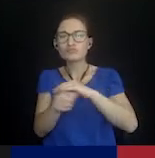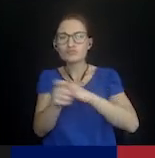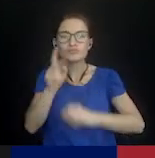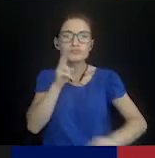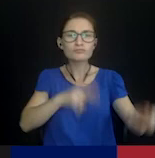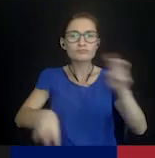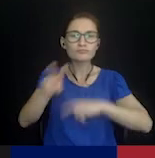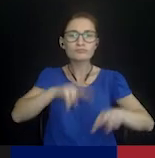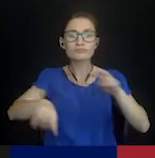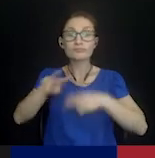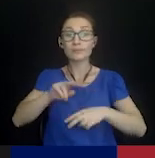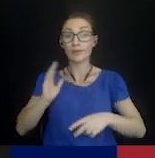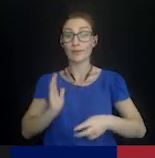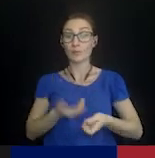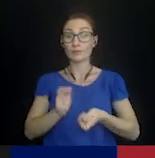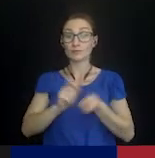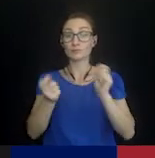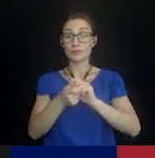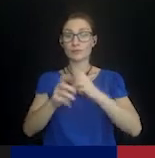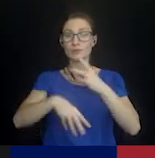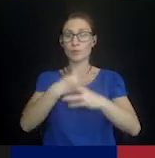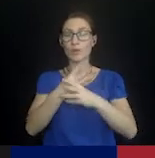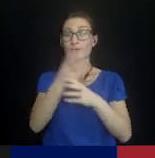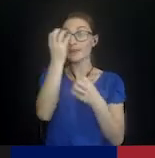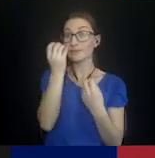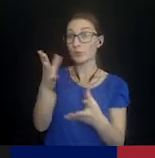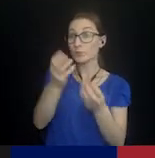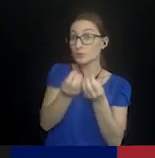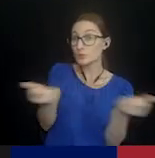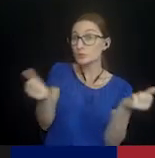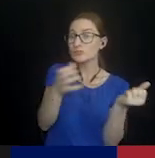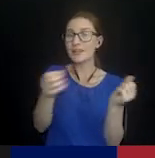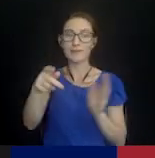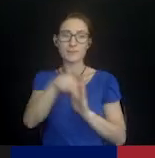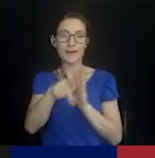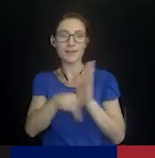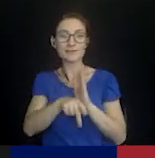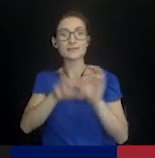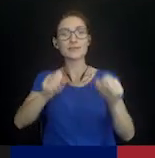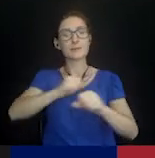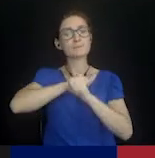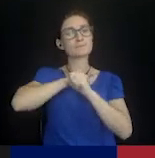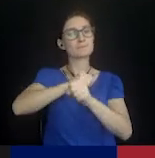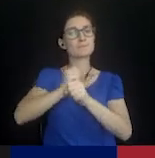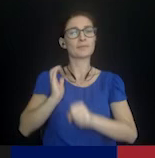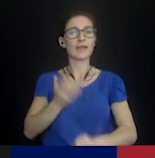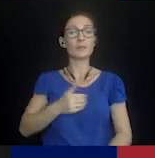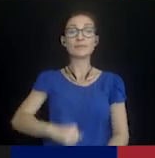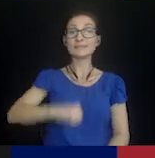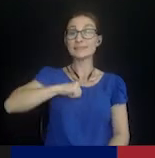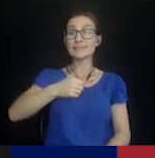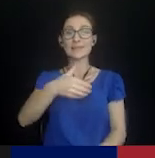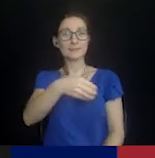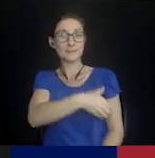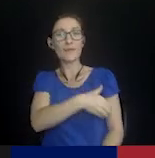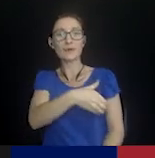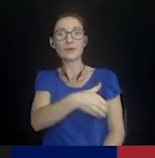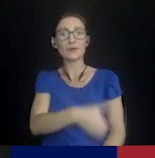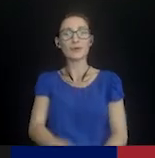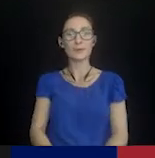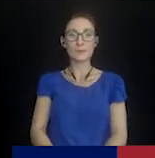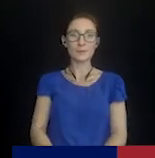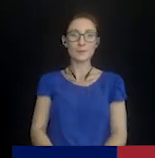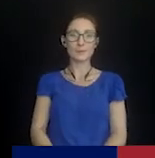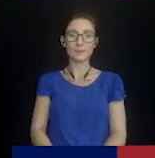our changing world and inform solutions and policies to preserve our collective dignity and power.